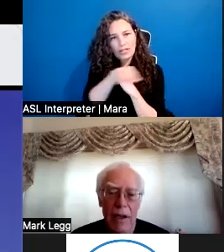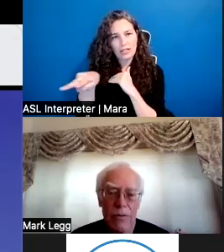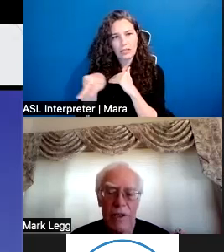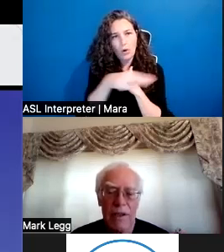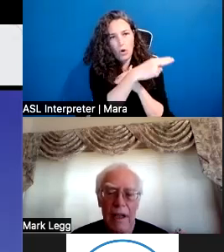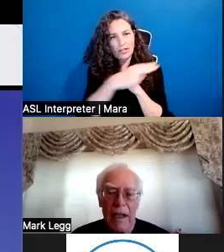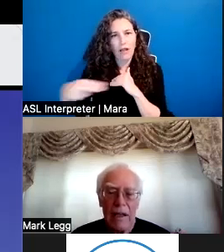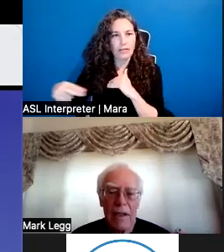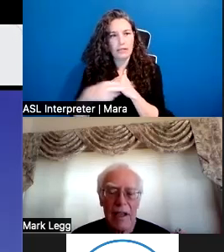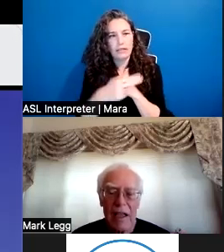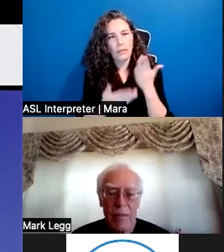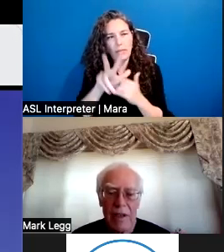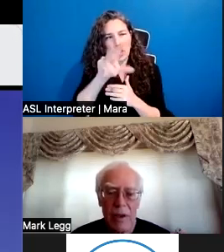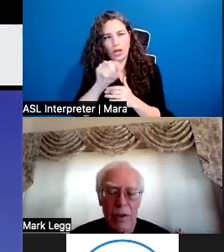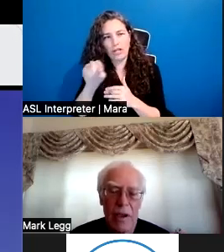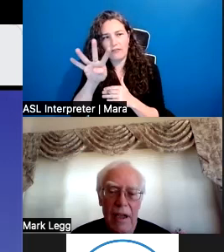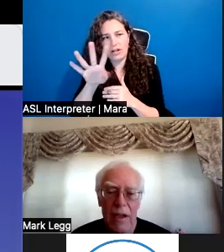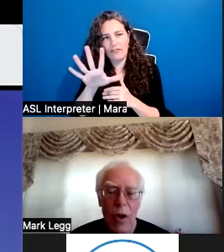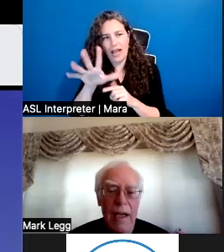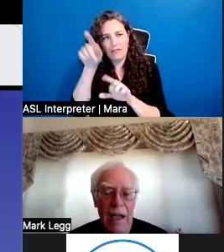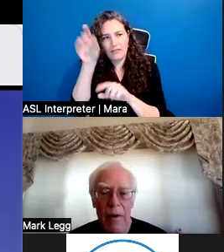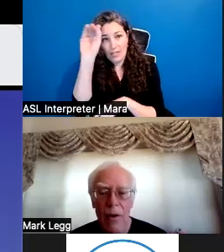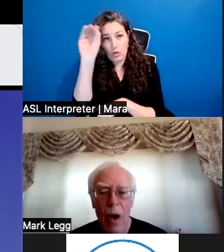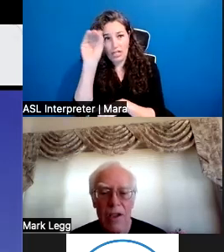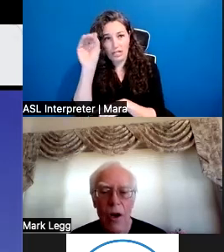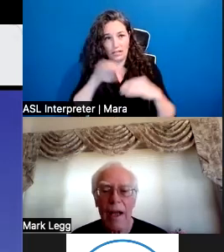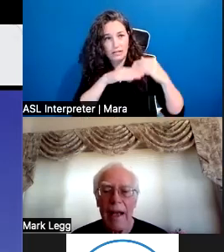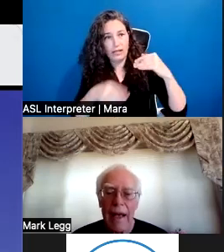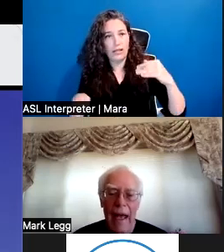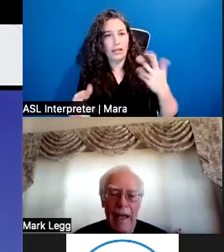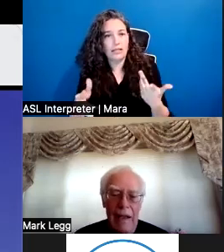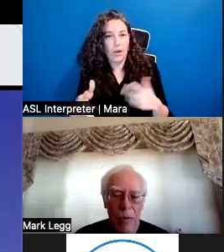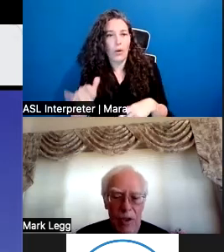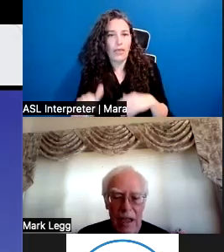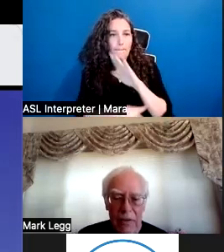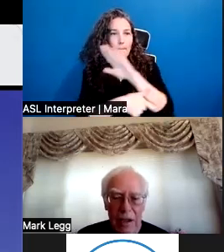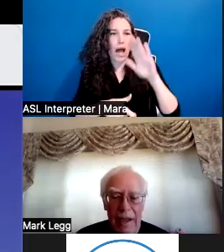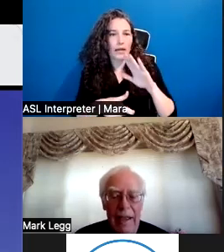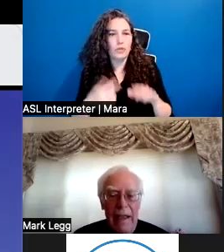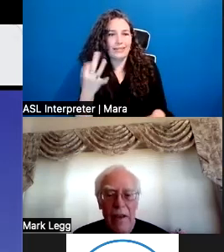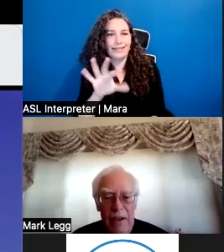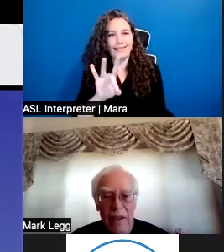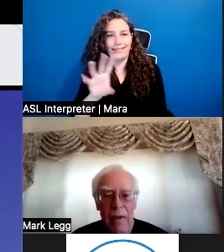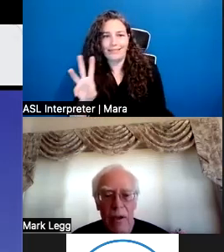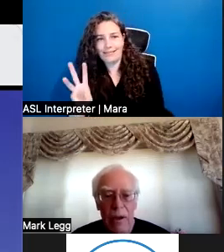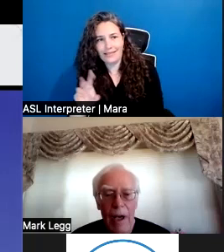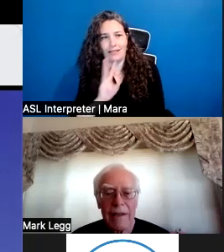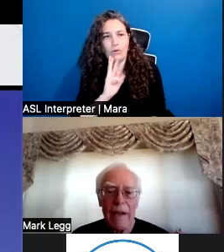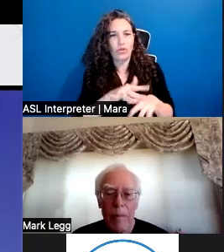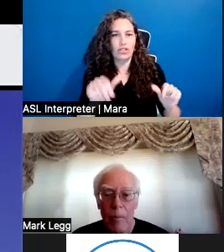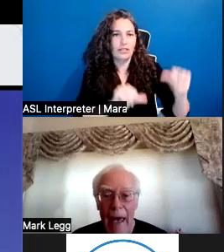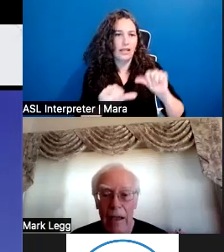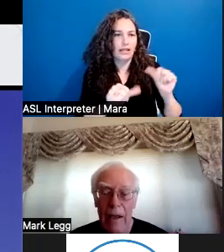oceanside sequence, which is the seismicity was over a 10 to 20 kilometer wide zone. And even more significantly, there seem to be